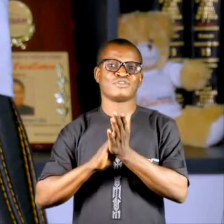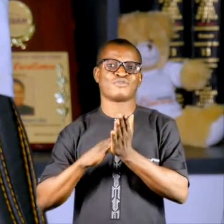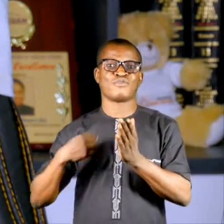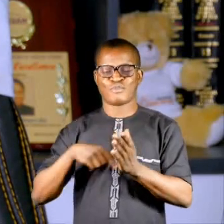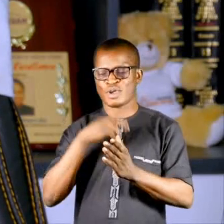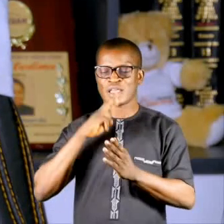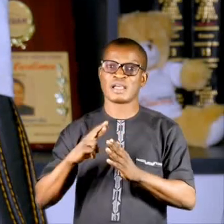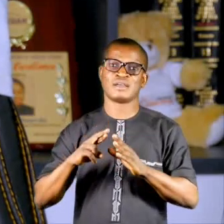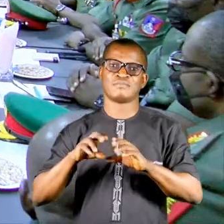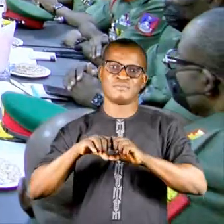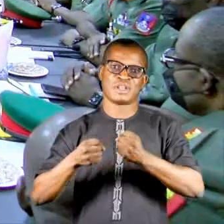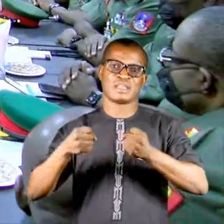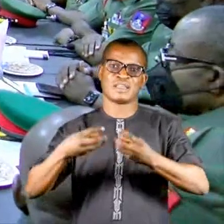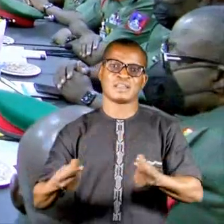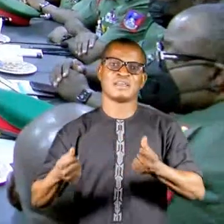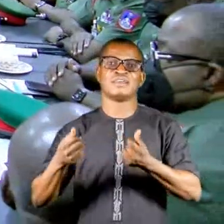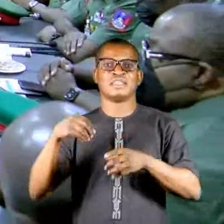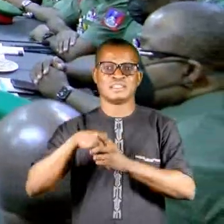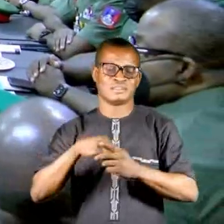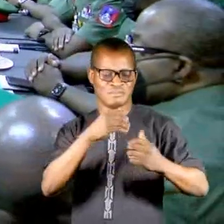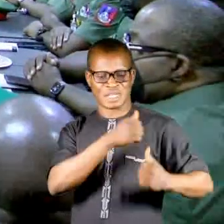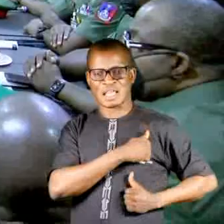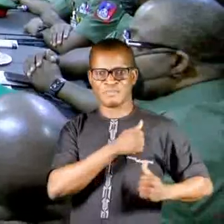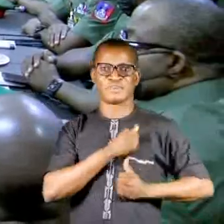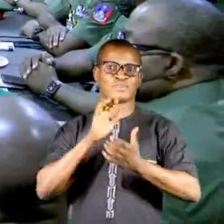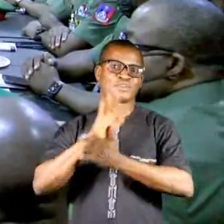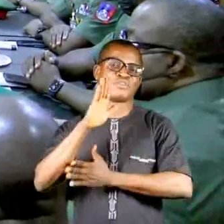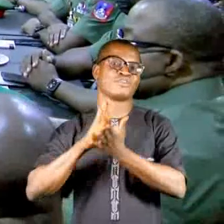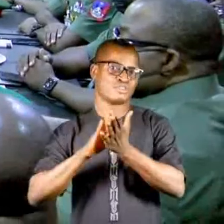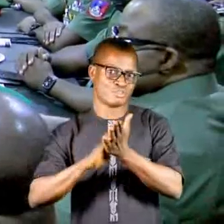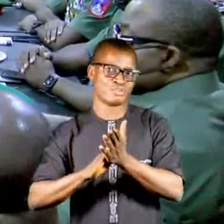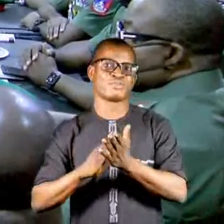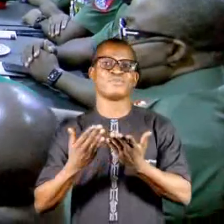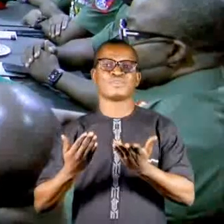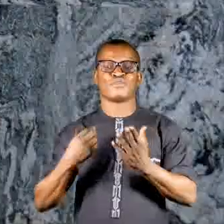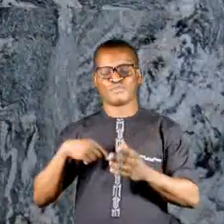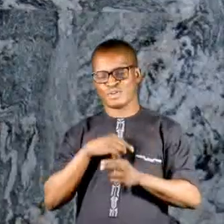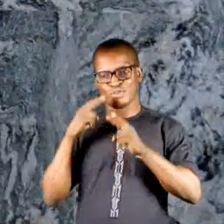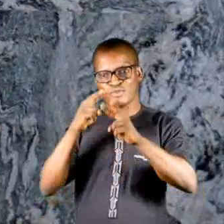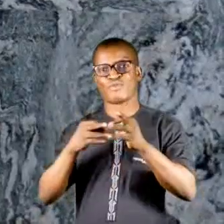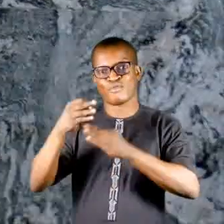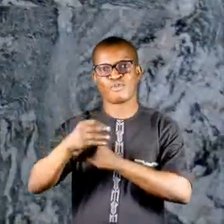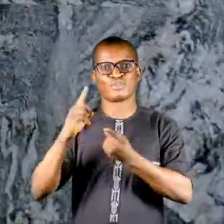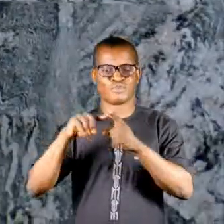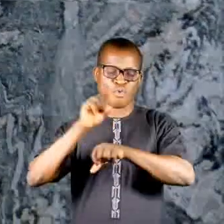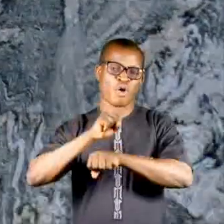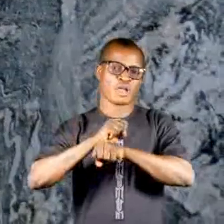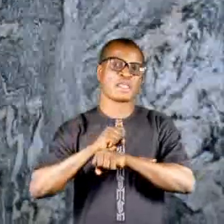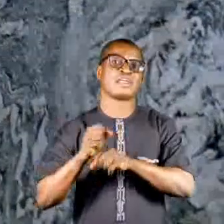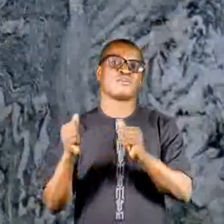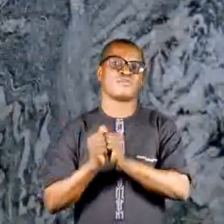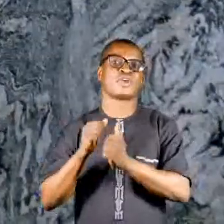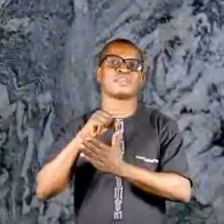are also breaking ground in military secondary schools. So we look forward to